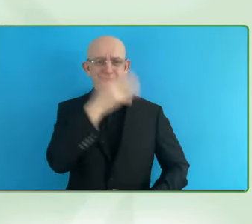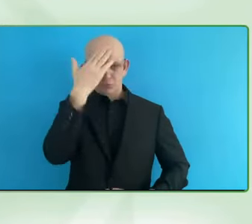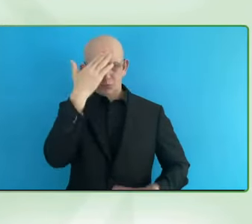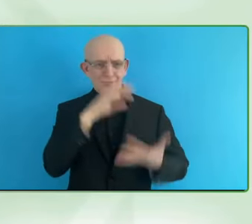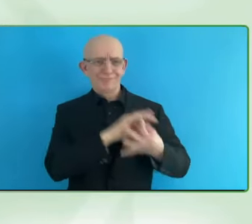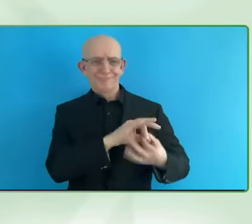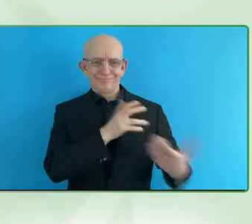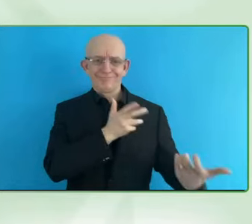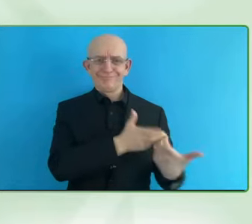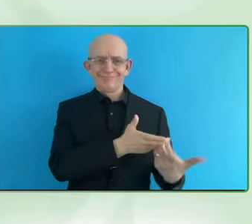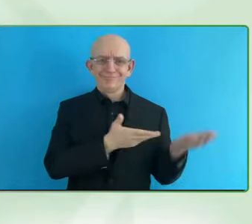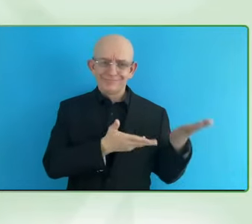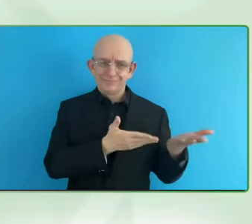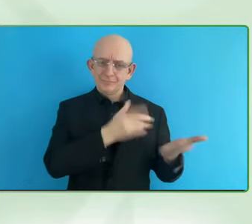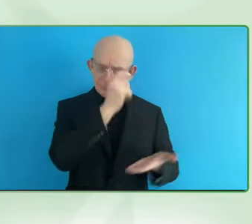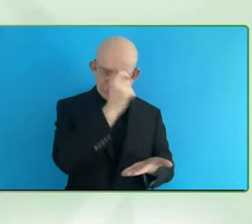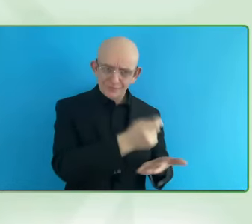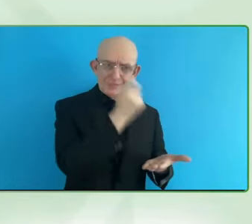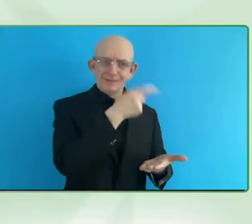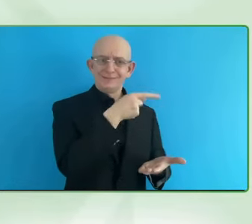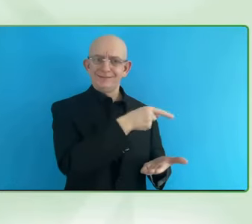of collaboration. We've heard about,